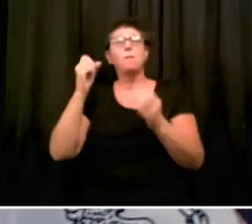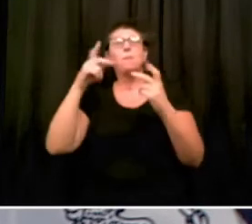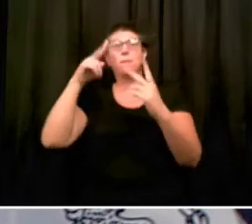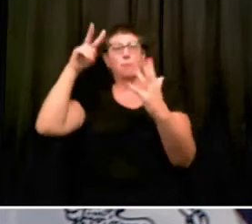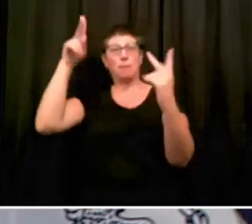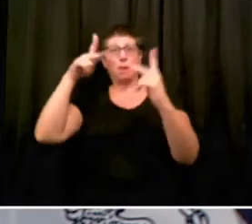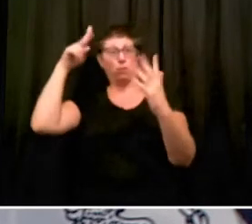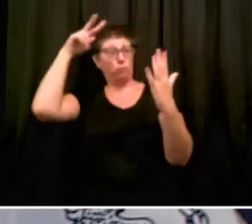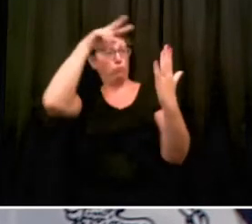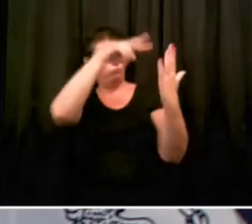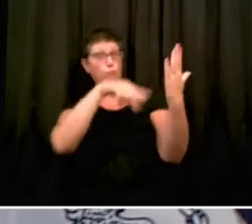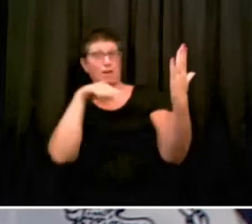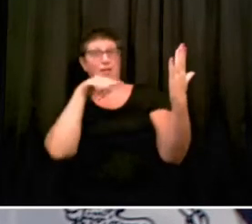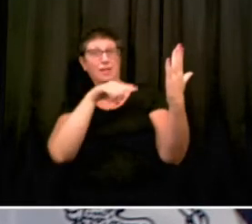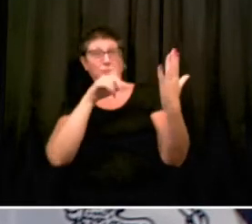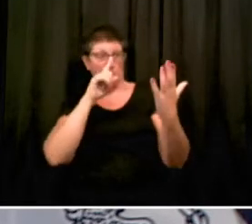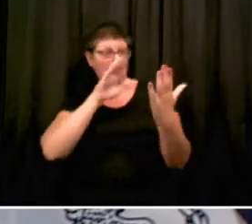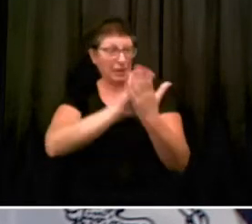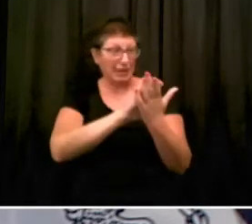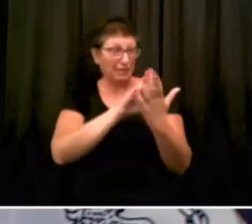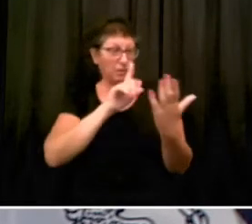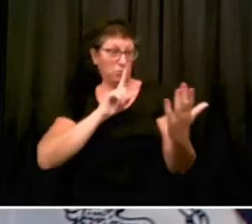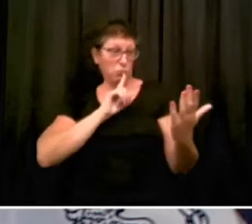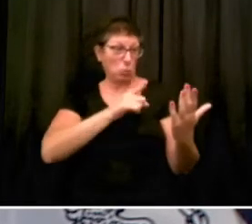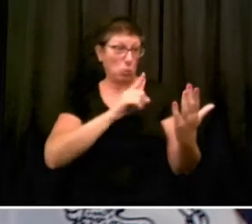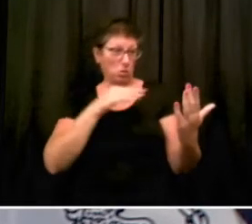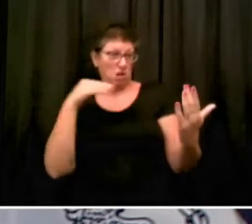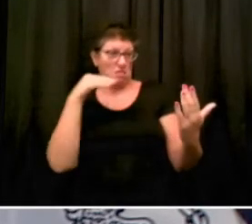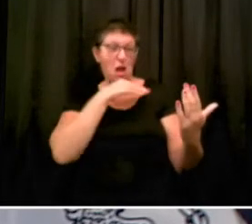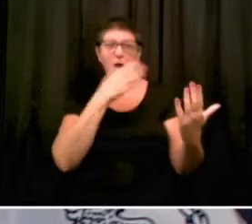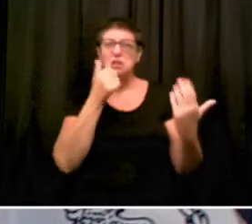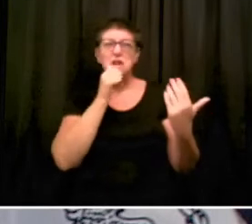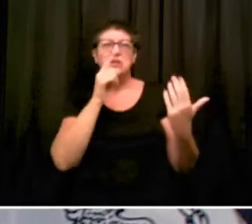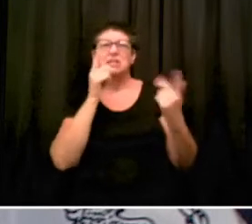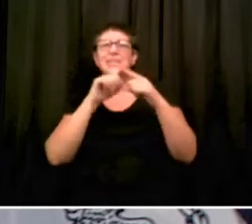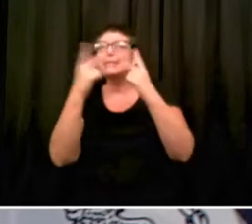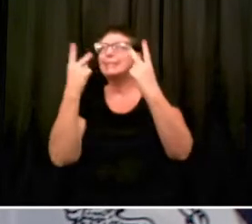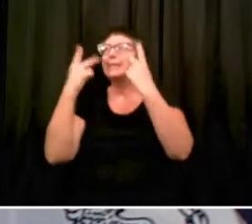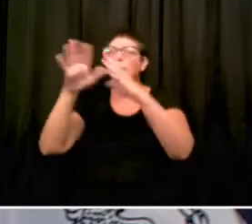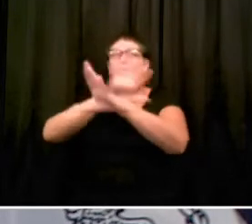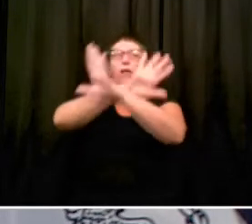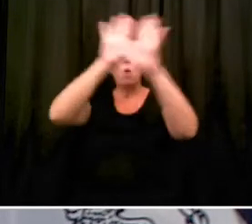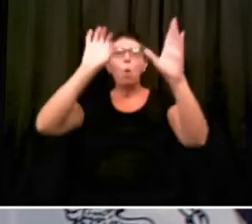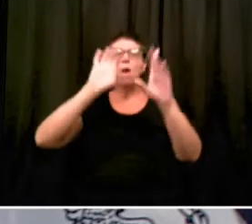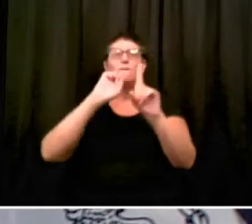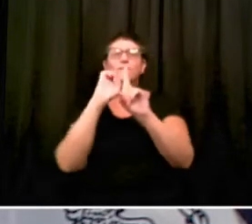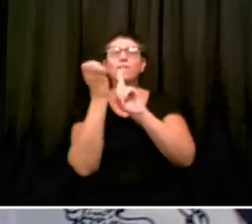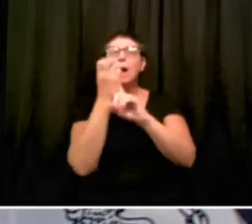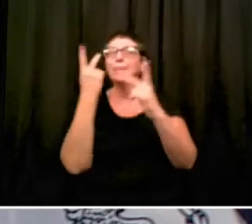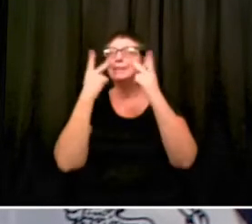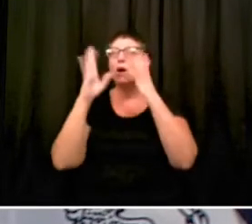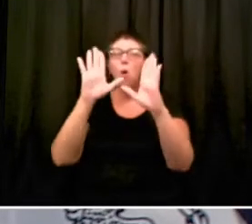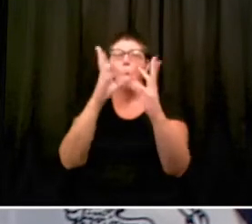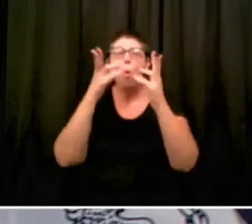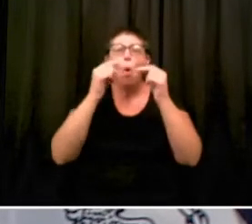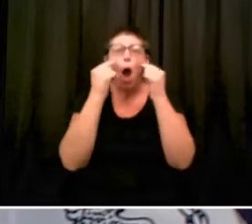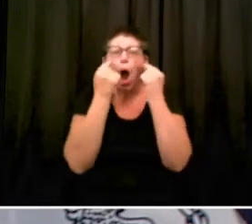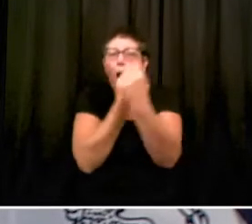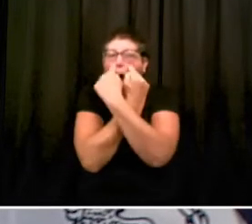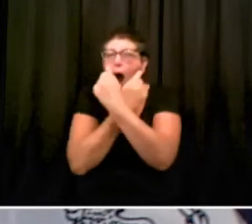neighborhoods. We're now on to our last two. First up is Dan from ABC7.